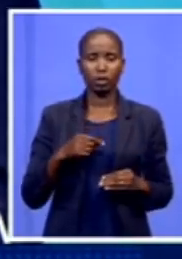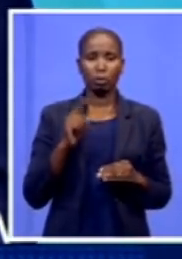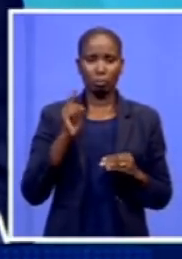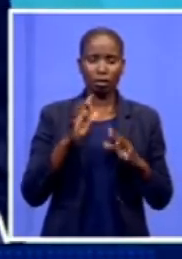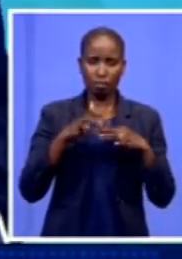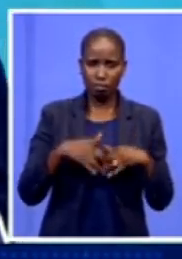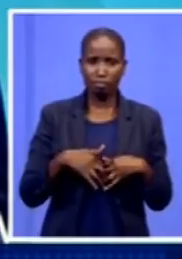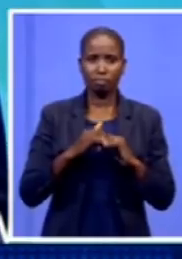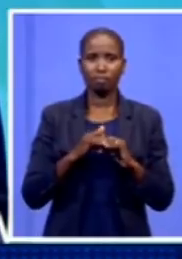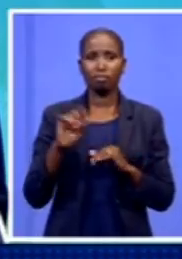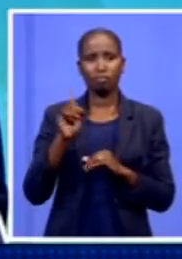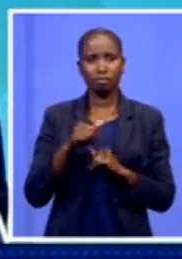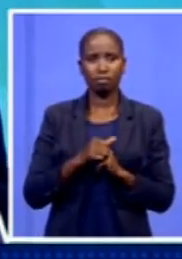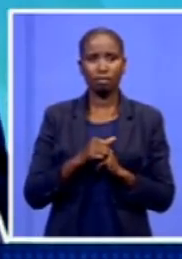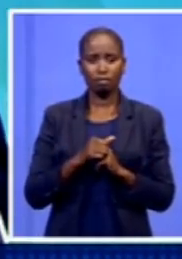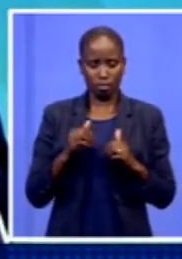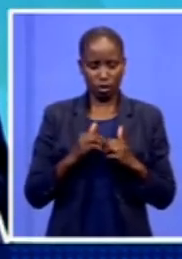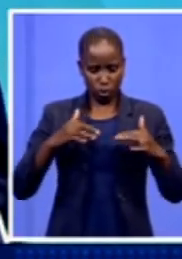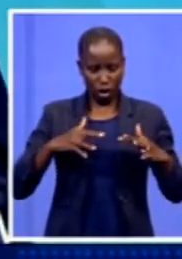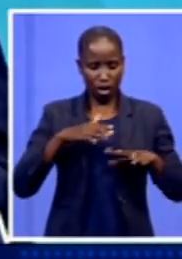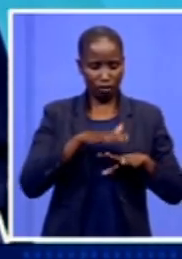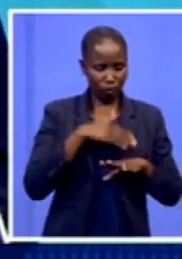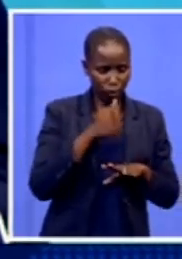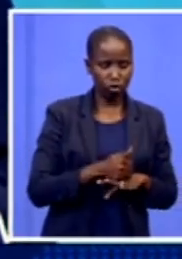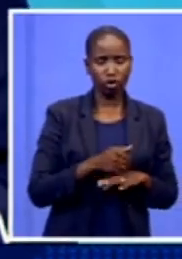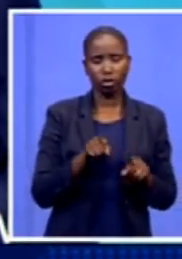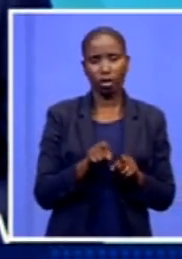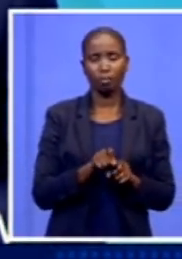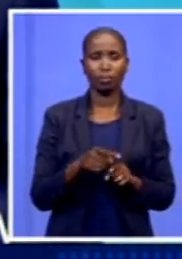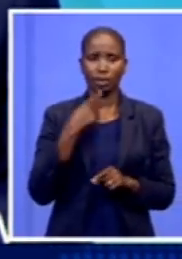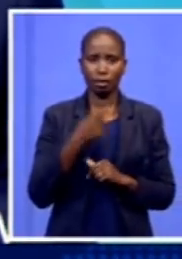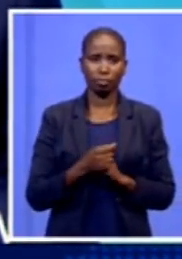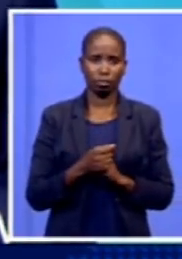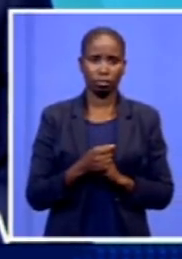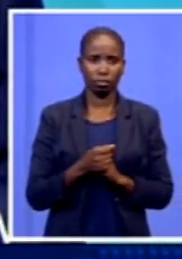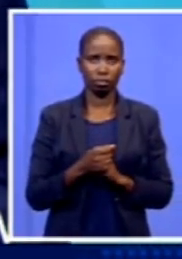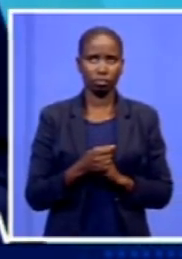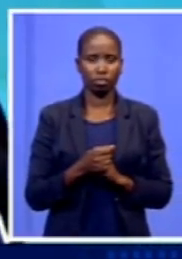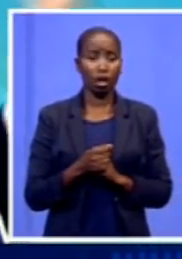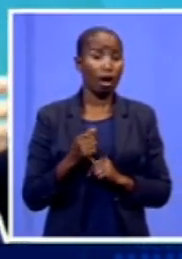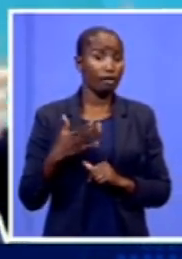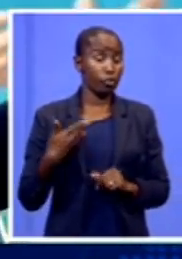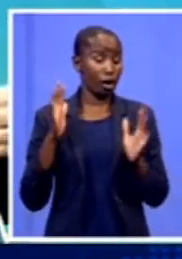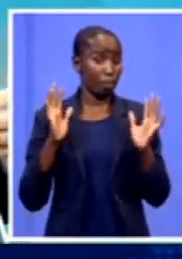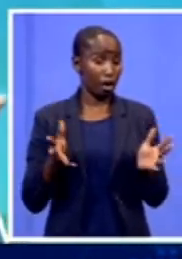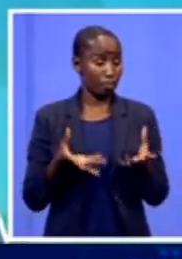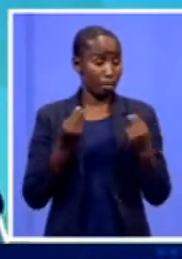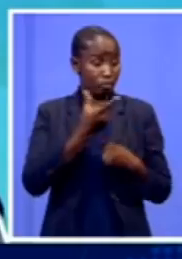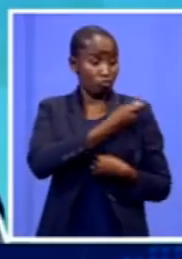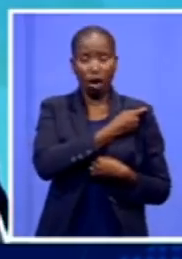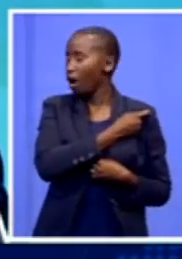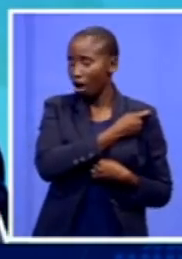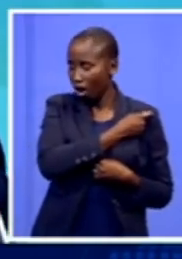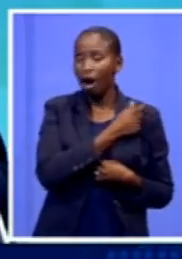continent, as you have said, don't just want to receive the doses, you want to be able to produce them